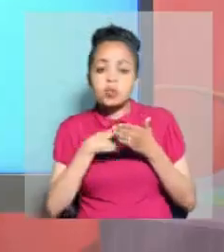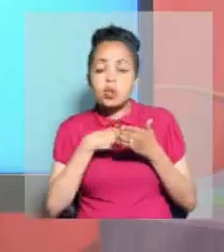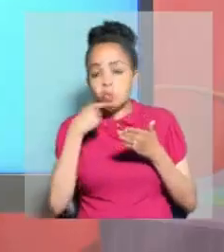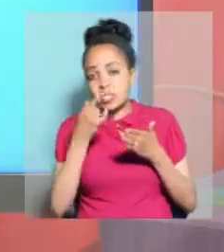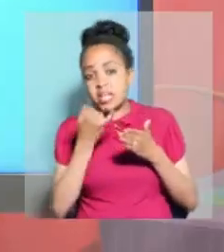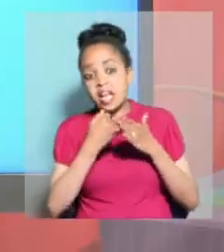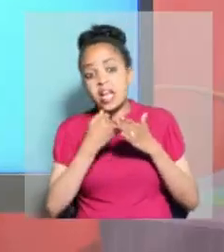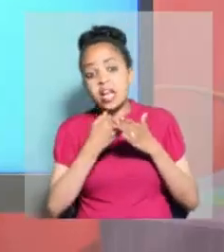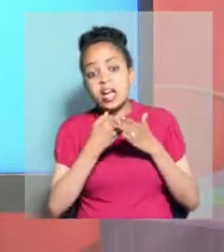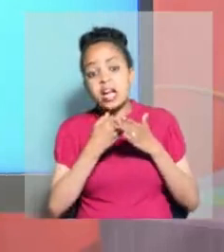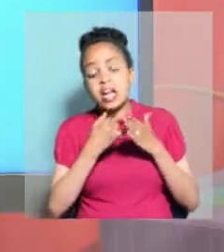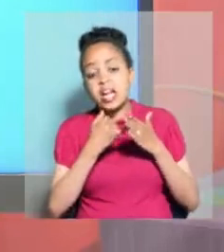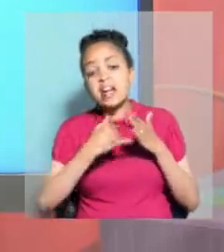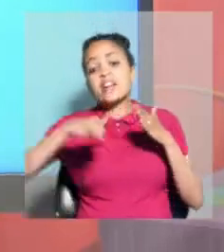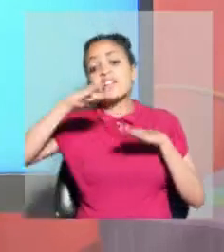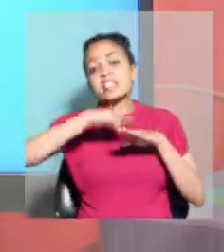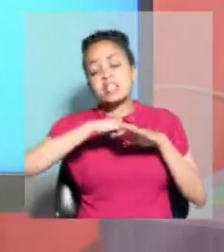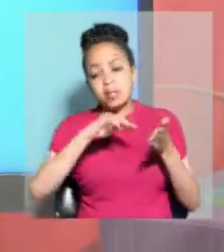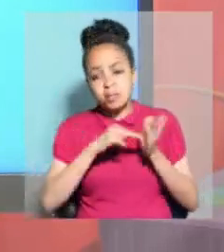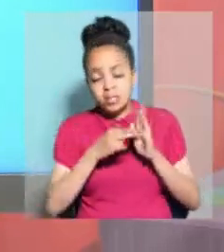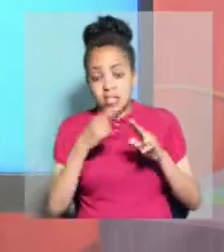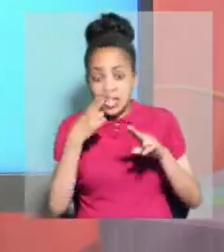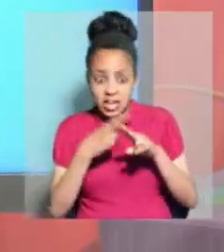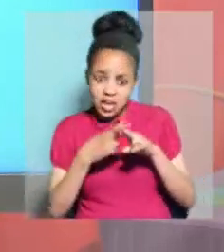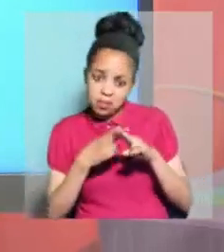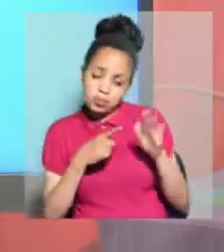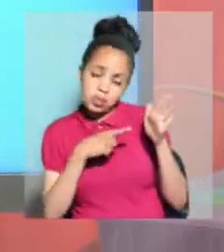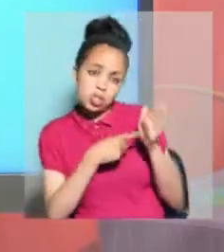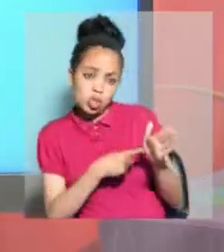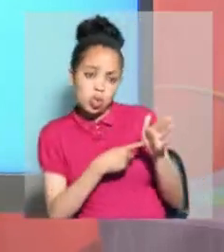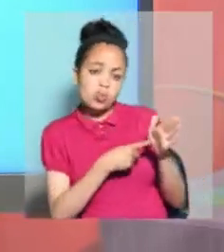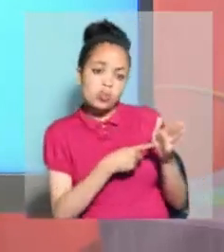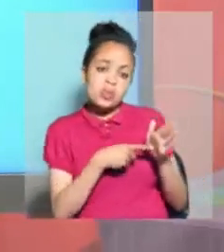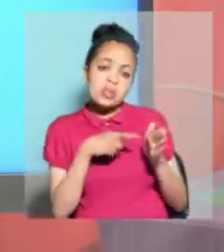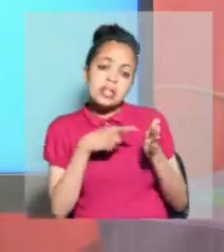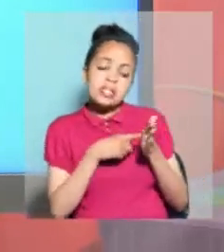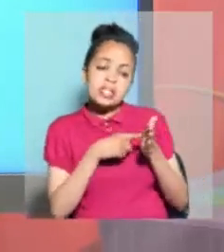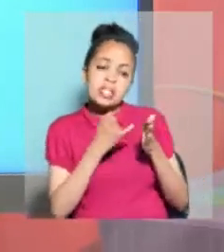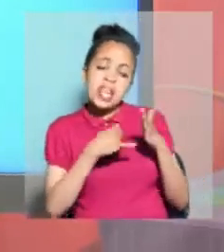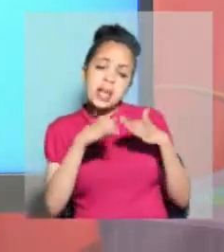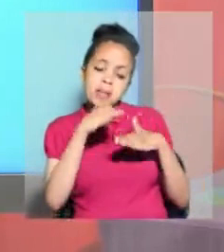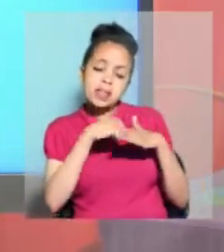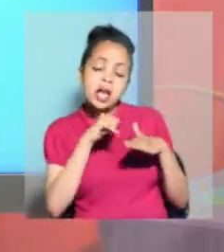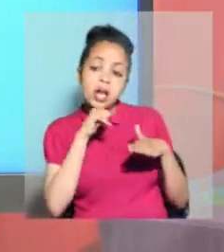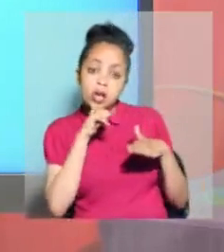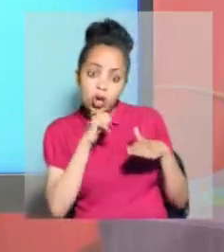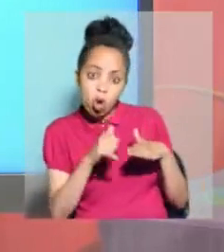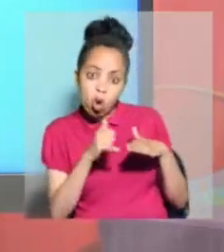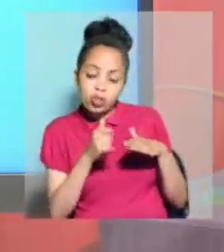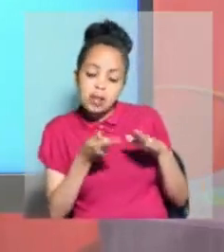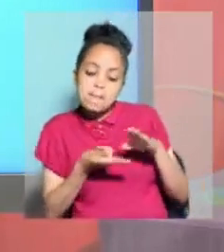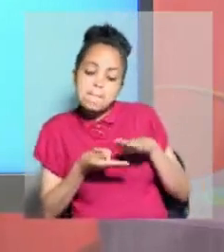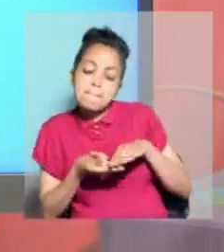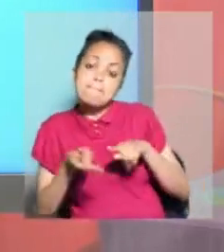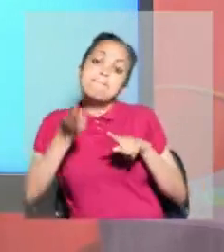say irreversible inhibitor, as its name indicates, it is inhibitor that cannot be returned